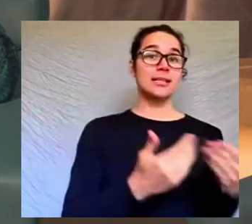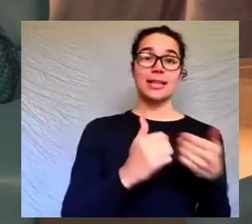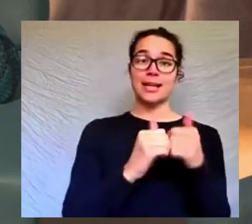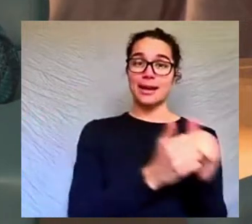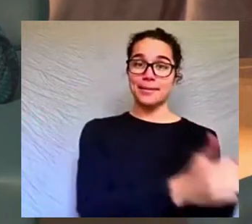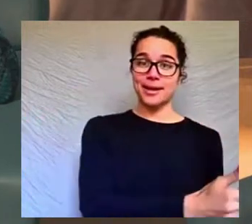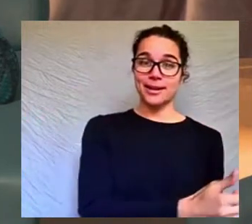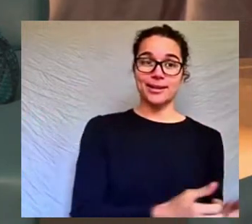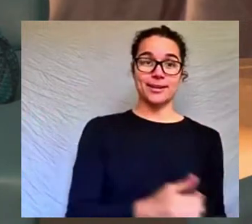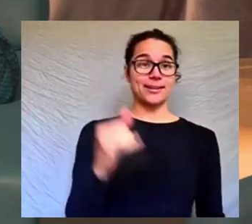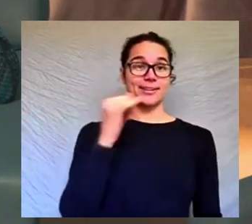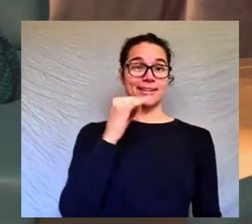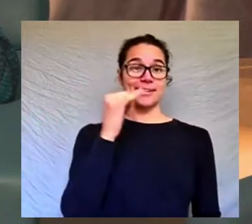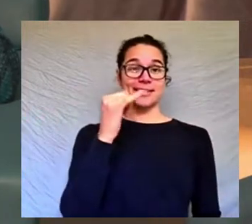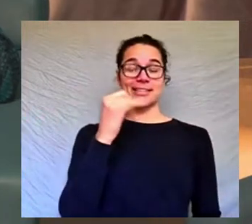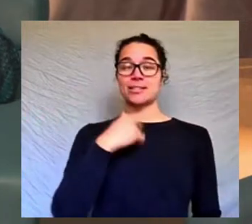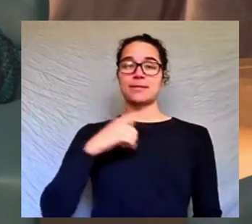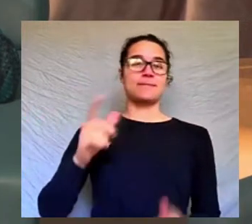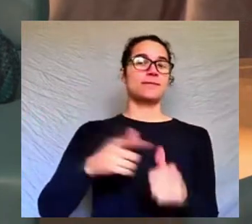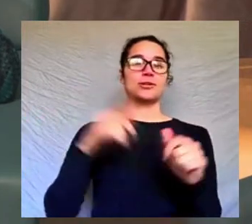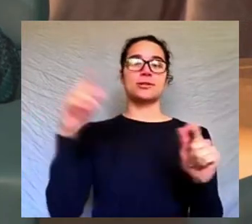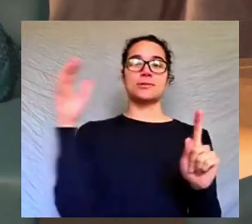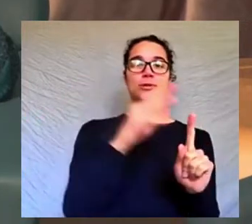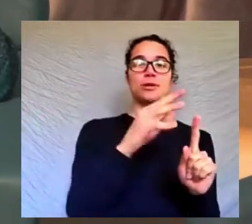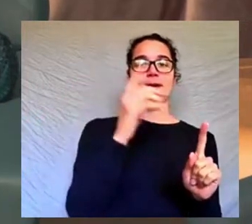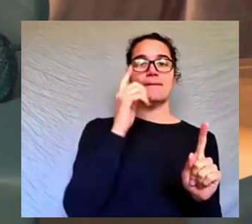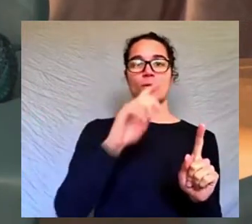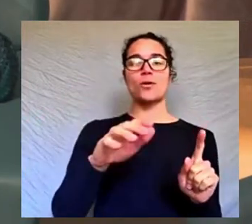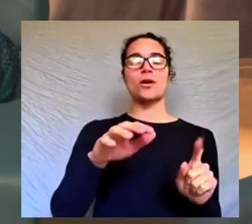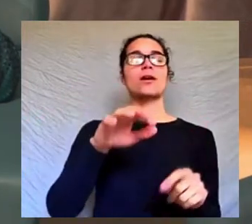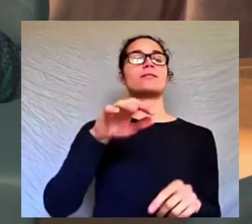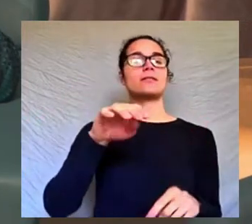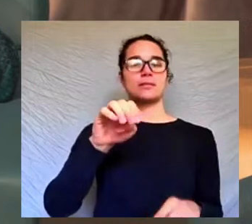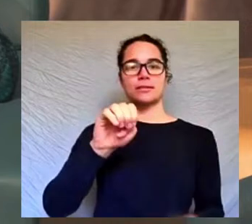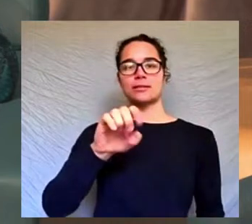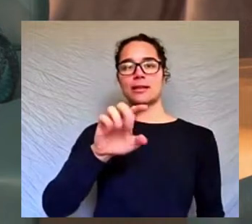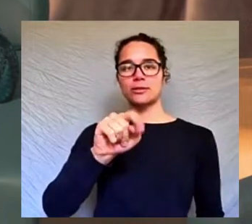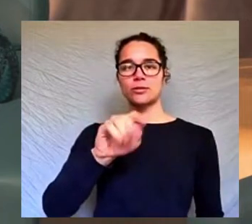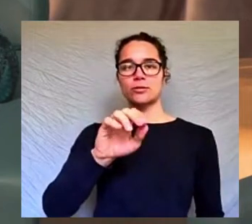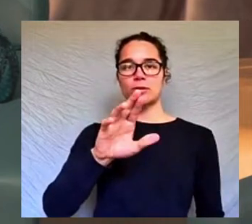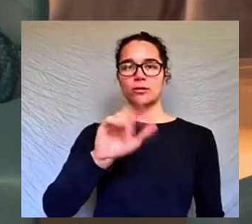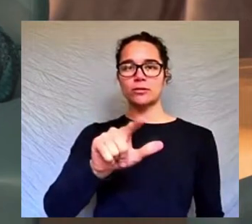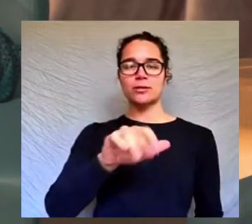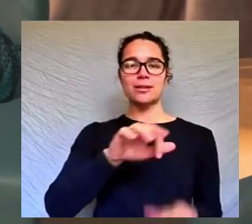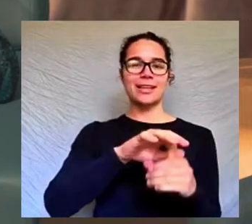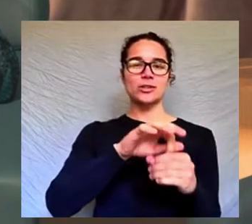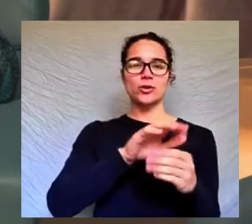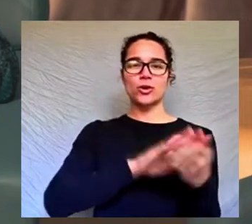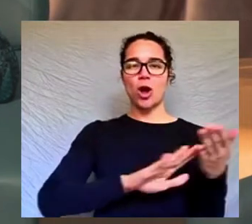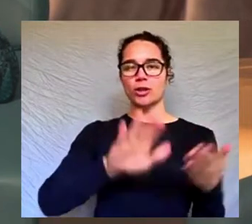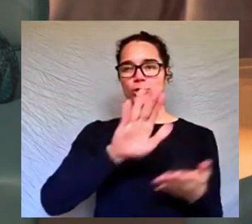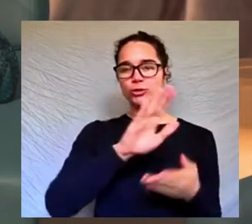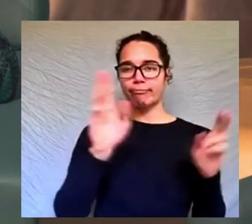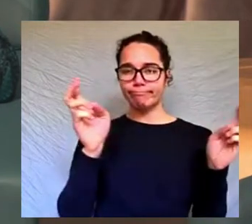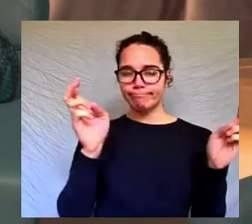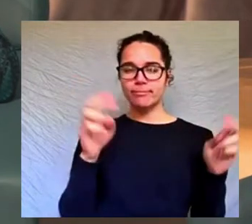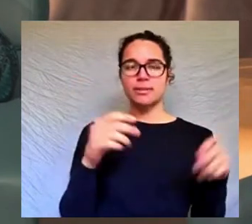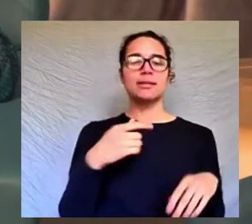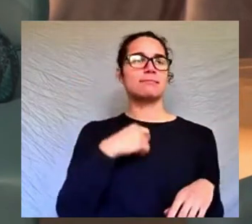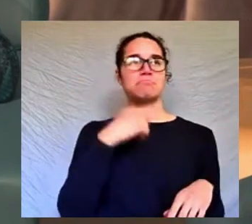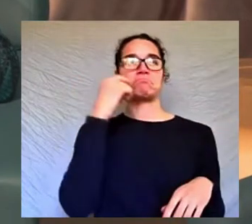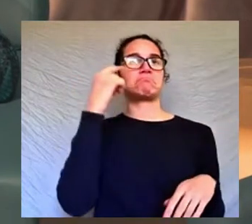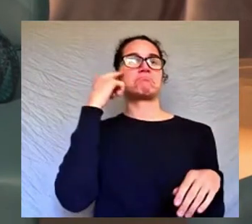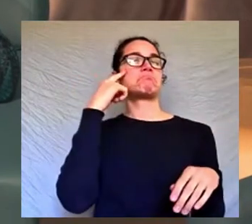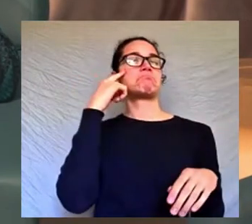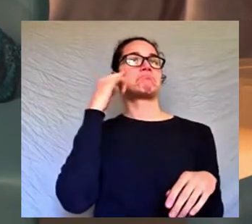It was my first exposure to electoral politics. I hadn't even thought of doing it. And it was wonderful for me to